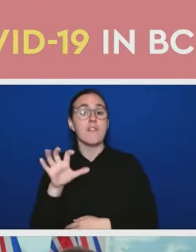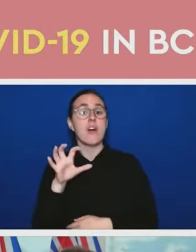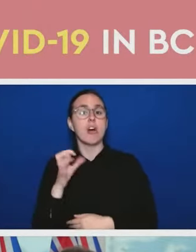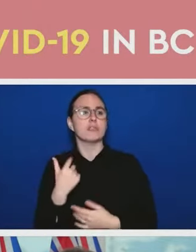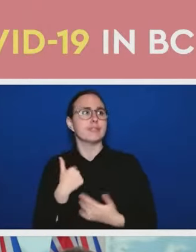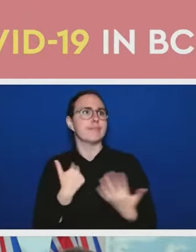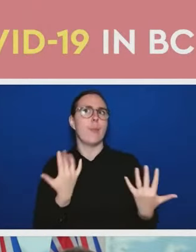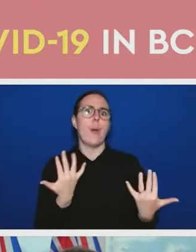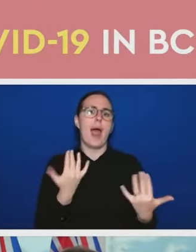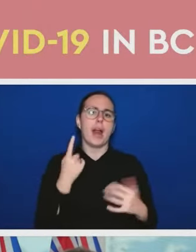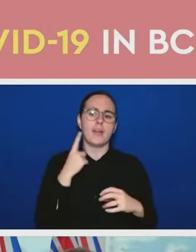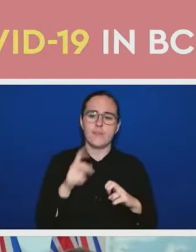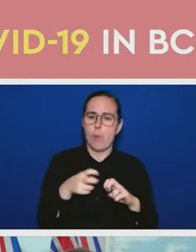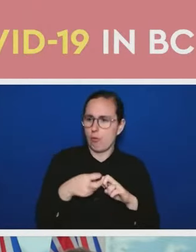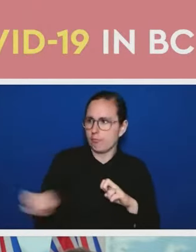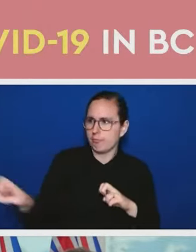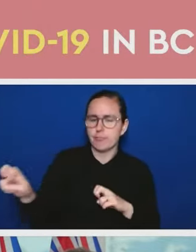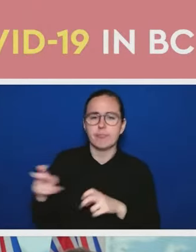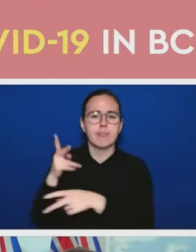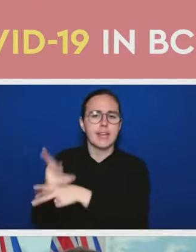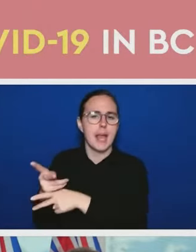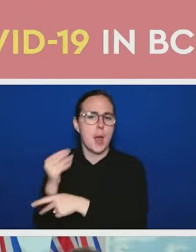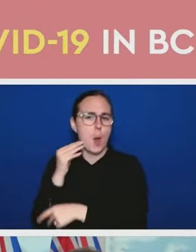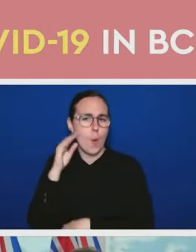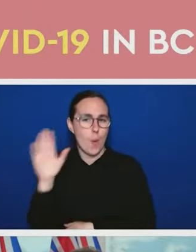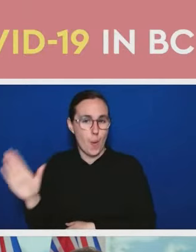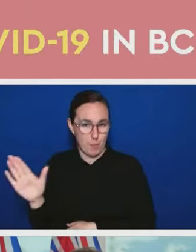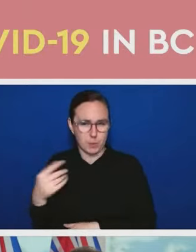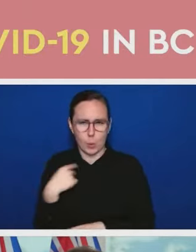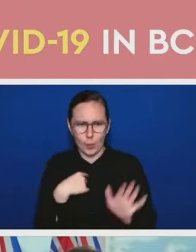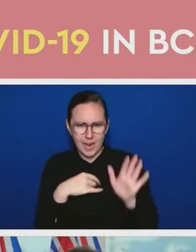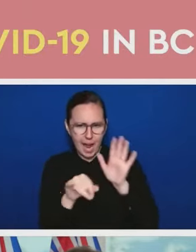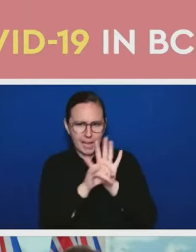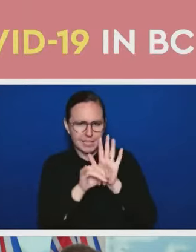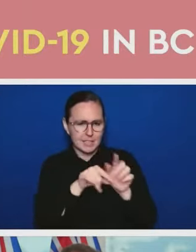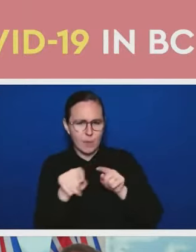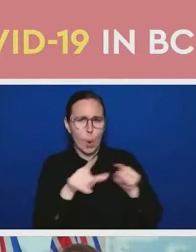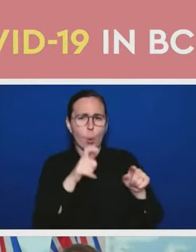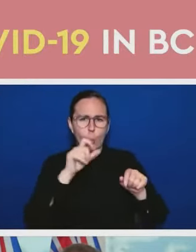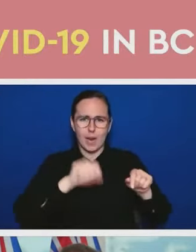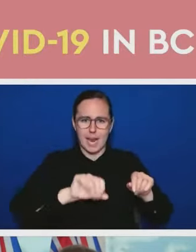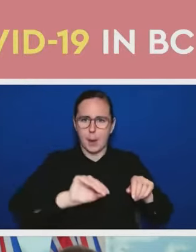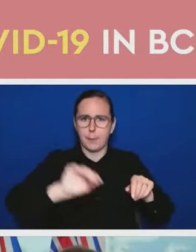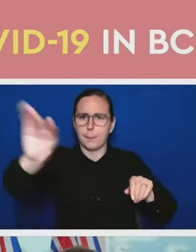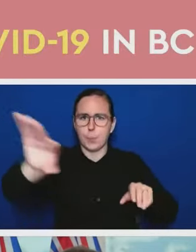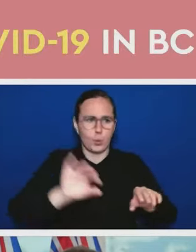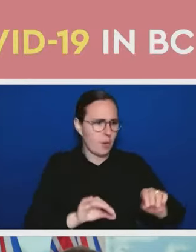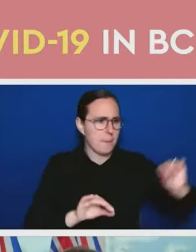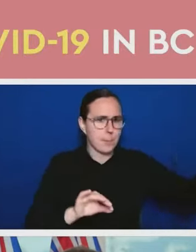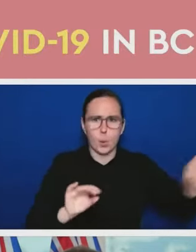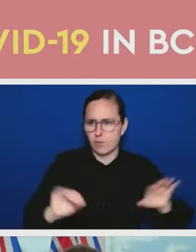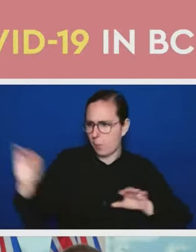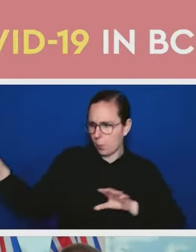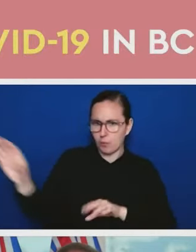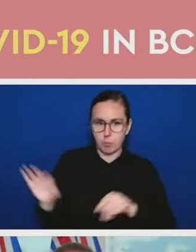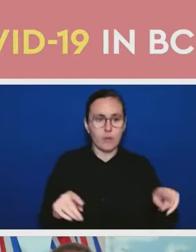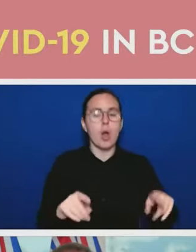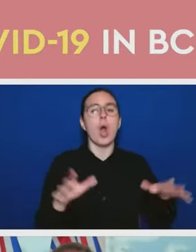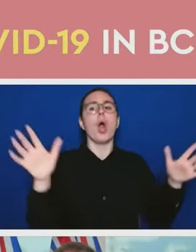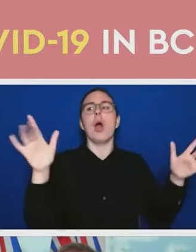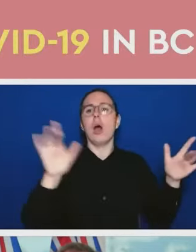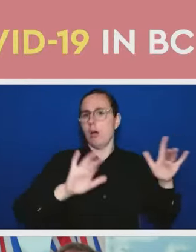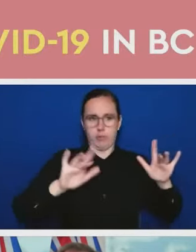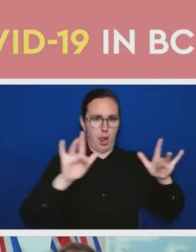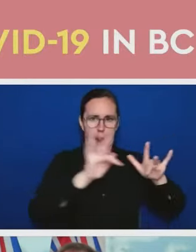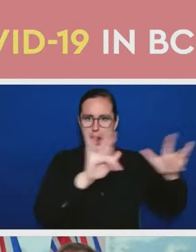potential transfer to the community, reducing hospitalization in case the 500 to 800 beds are needed. This